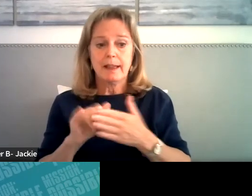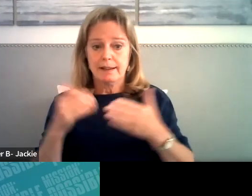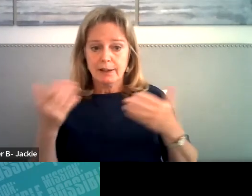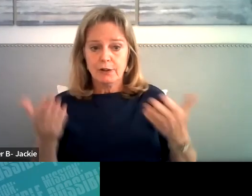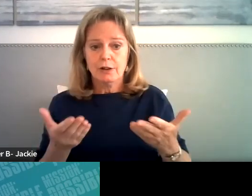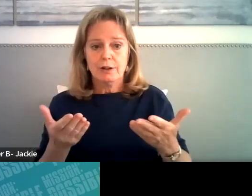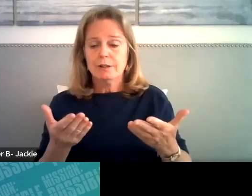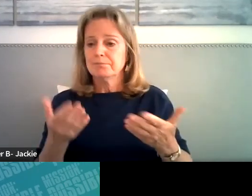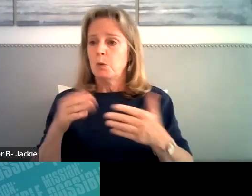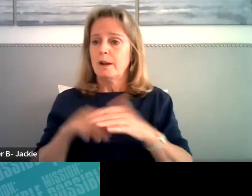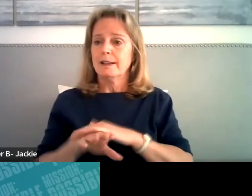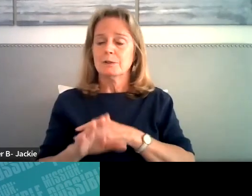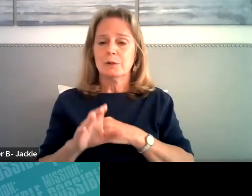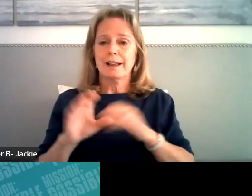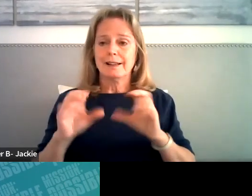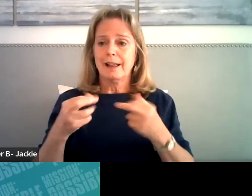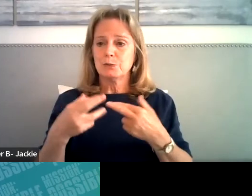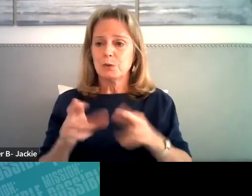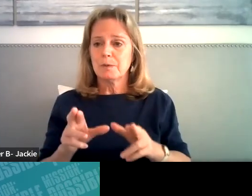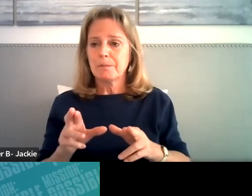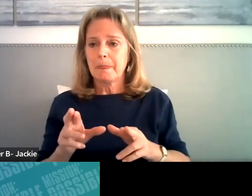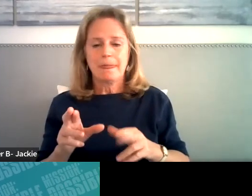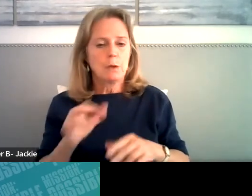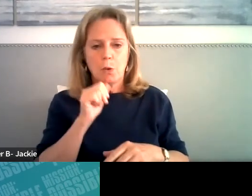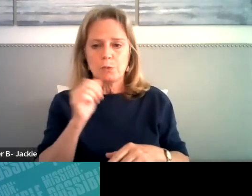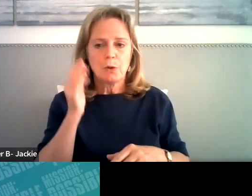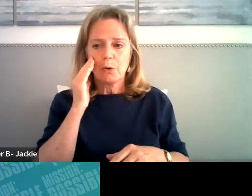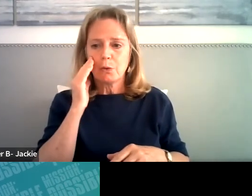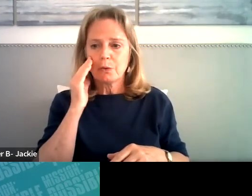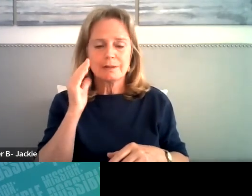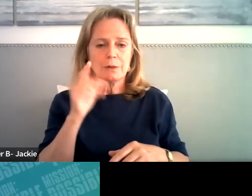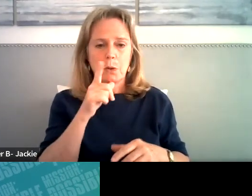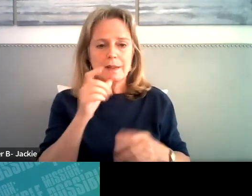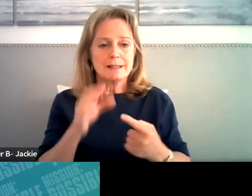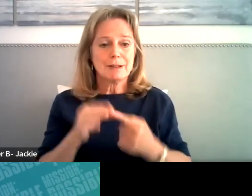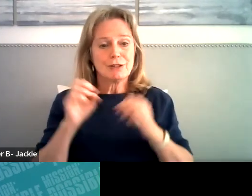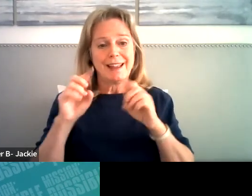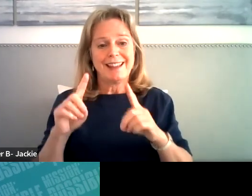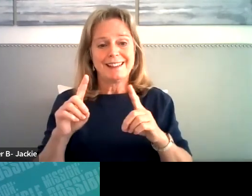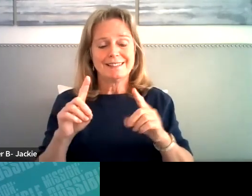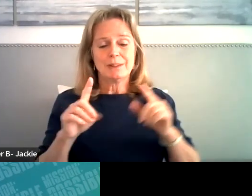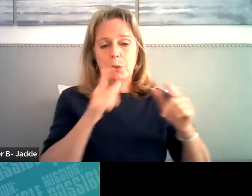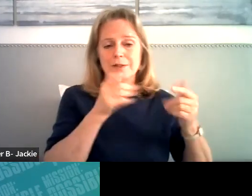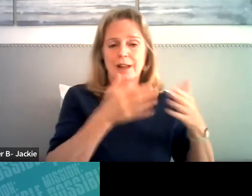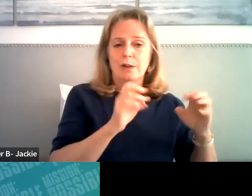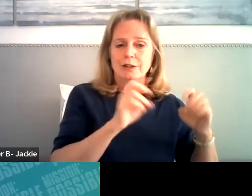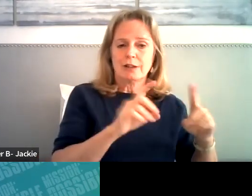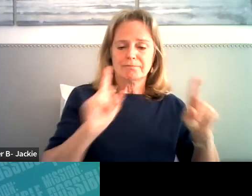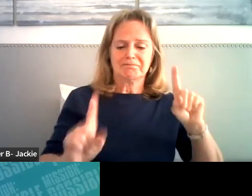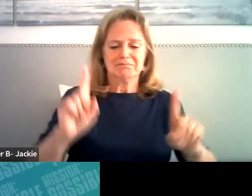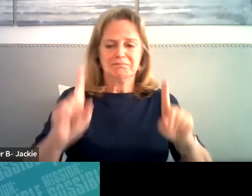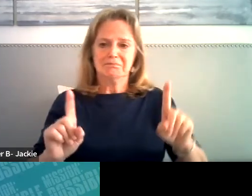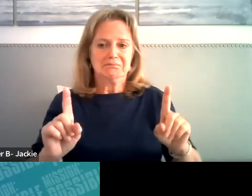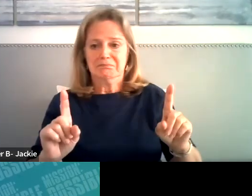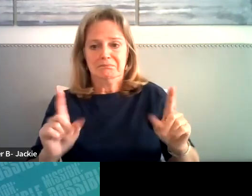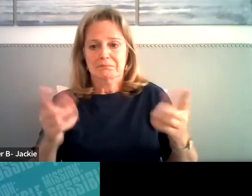walk into the classroom and you won't know who the special ed teacher is and who the general ed teacher is.